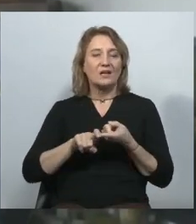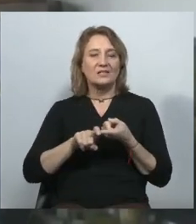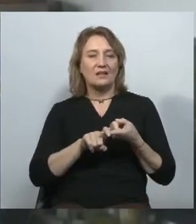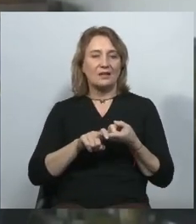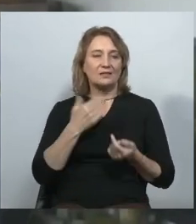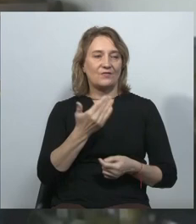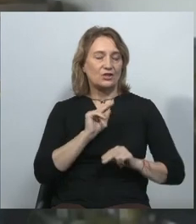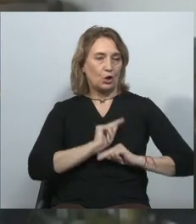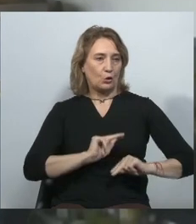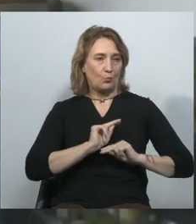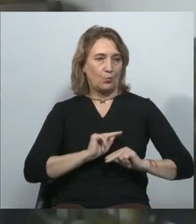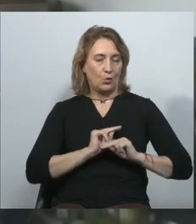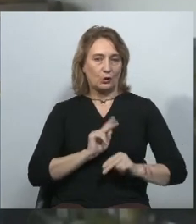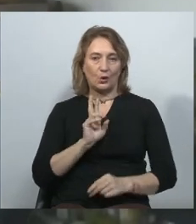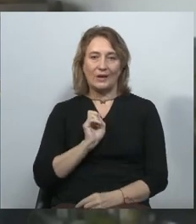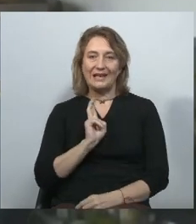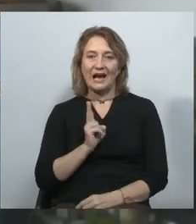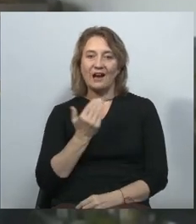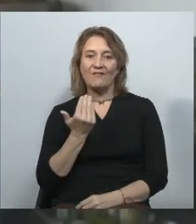with your work?